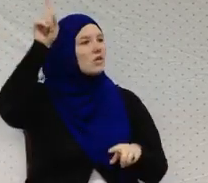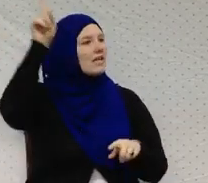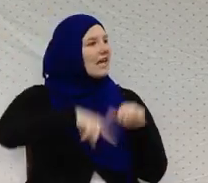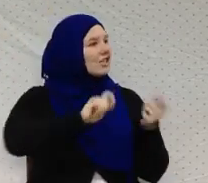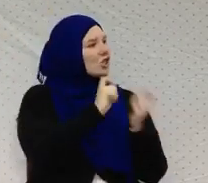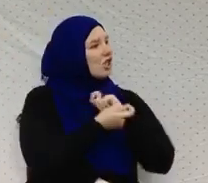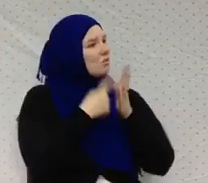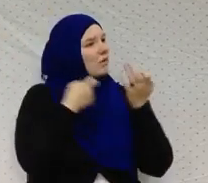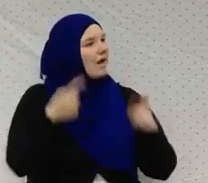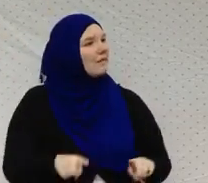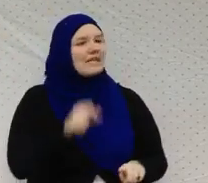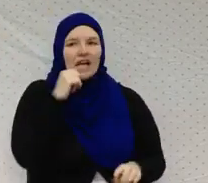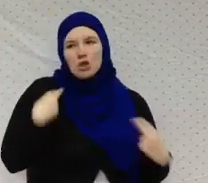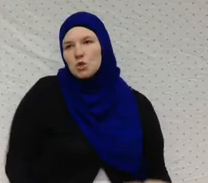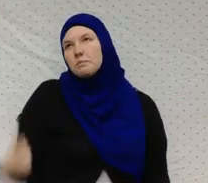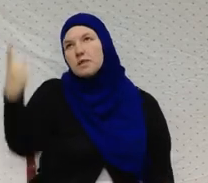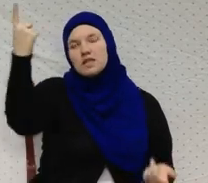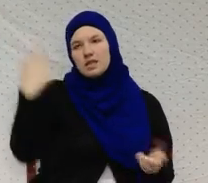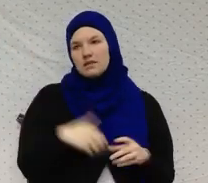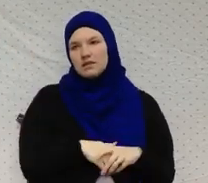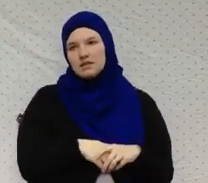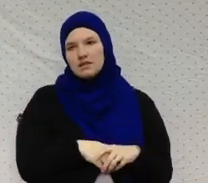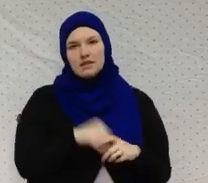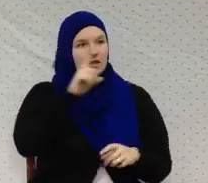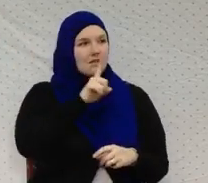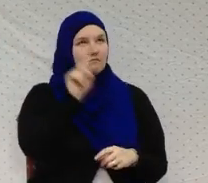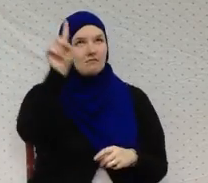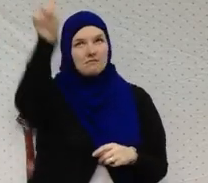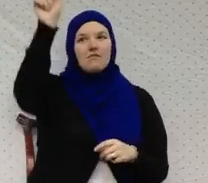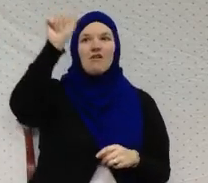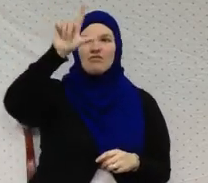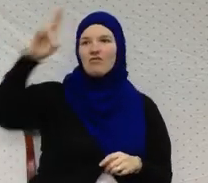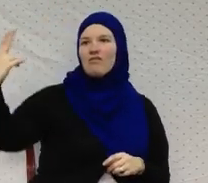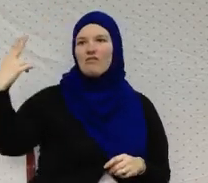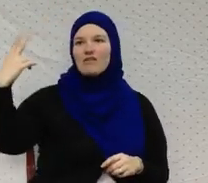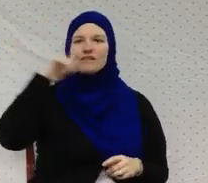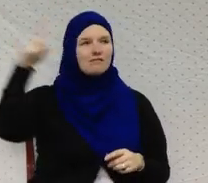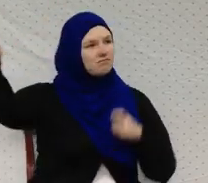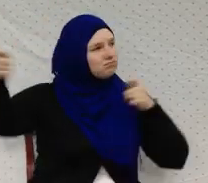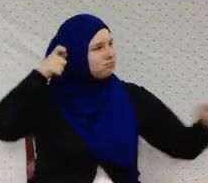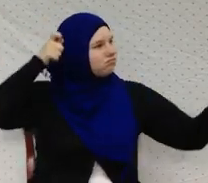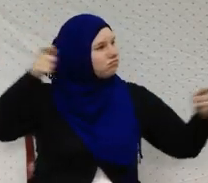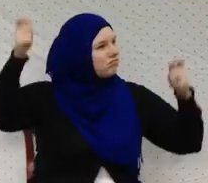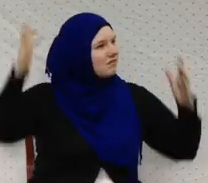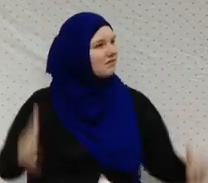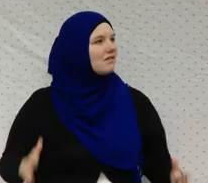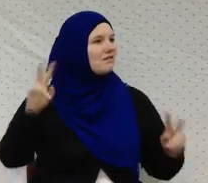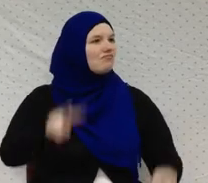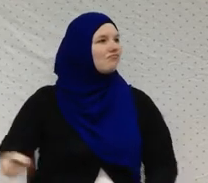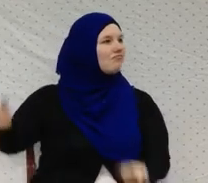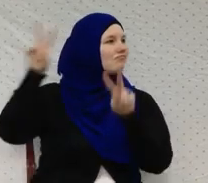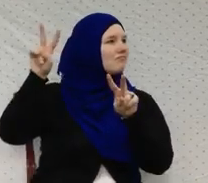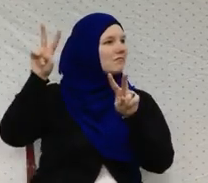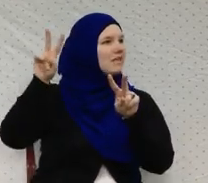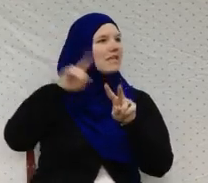You cannot change His position. He is not a human being. He is Allah. He is sovereign. He